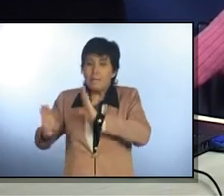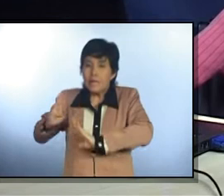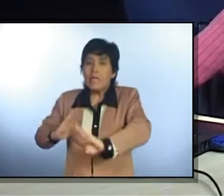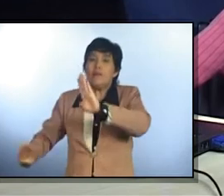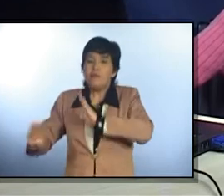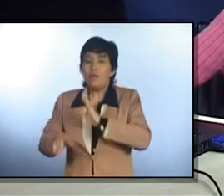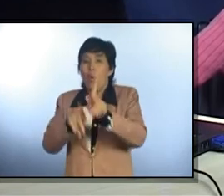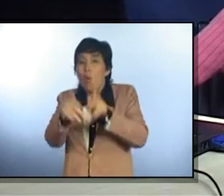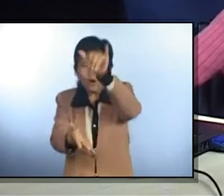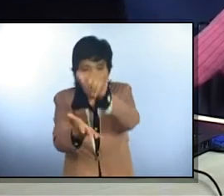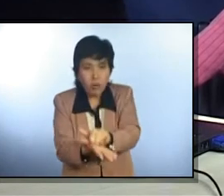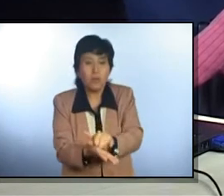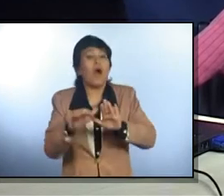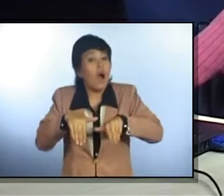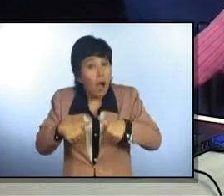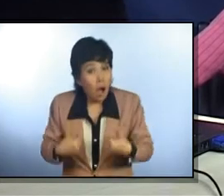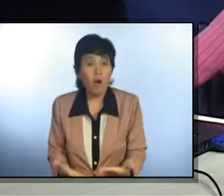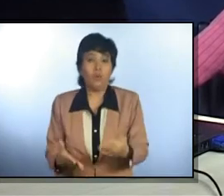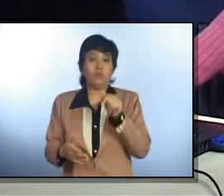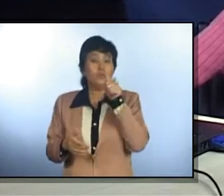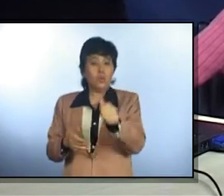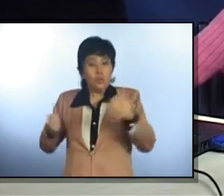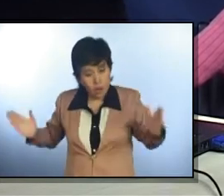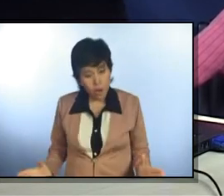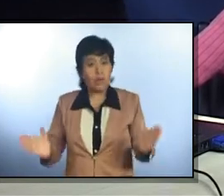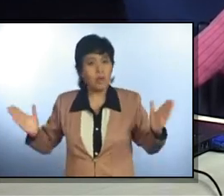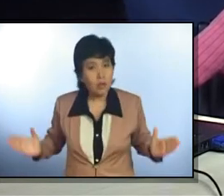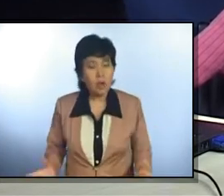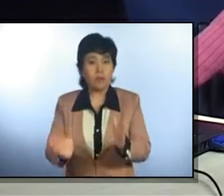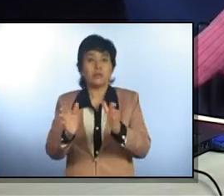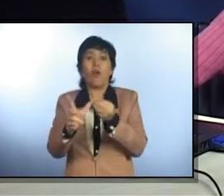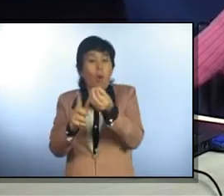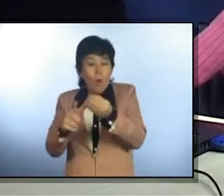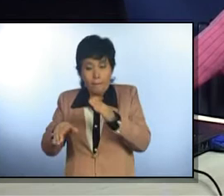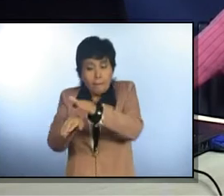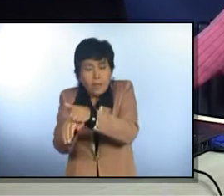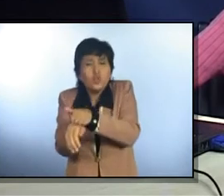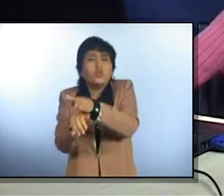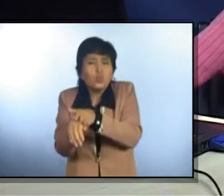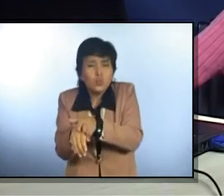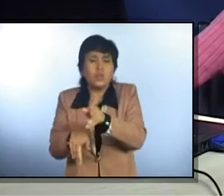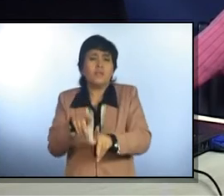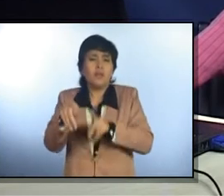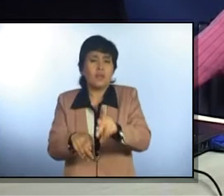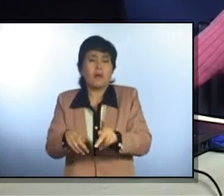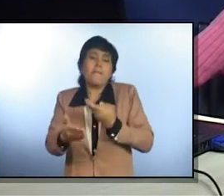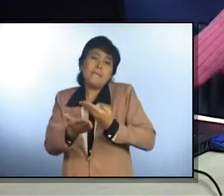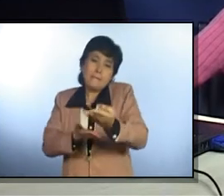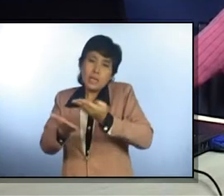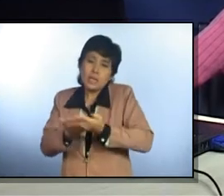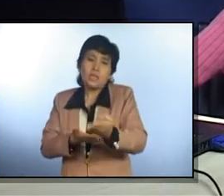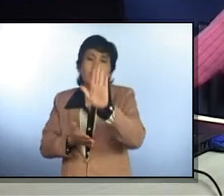as well. That is, how do you encourage or persuade people ending up buying your